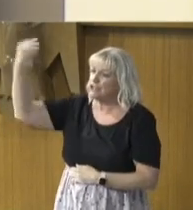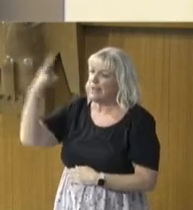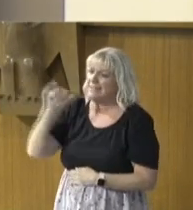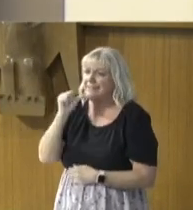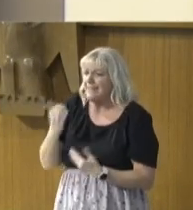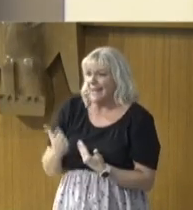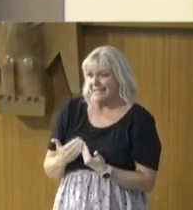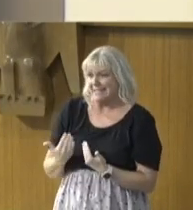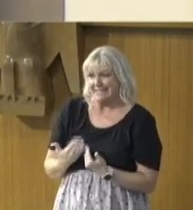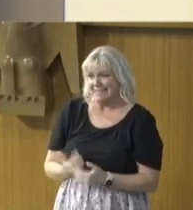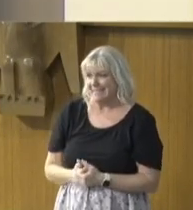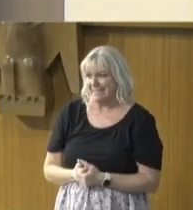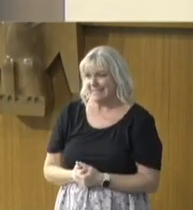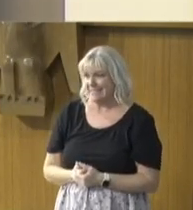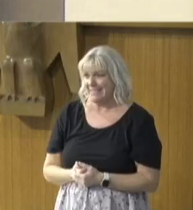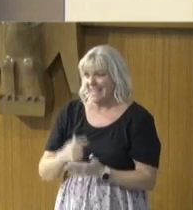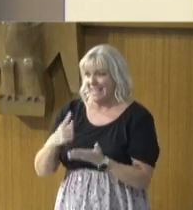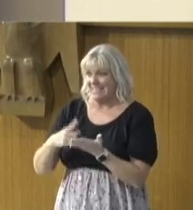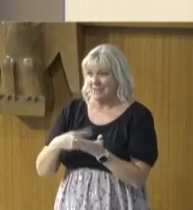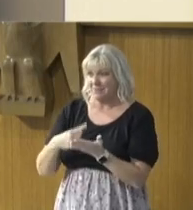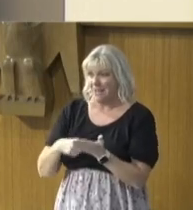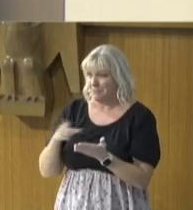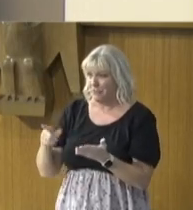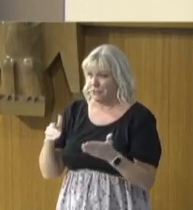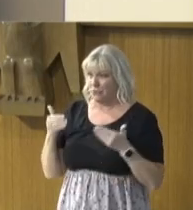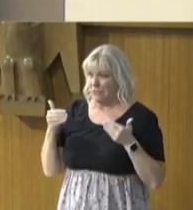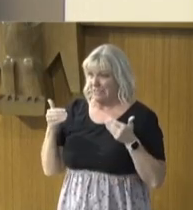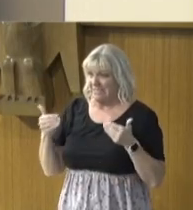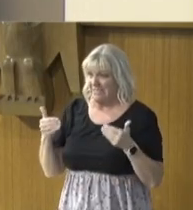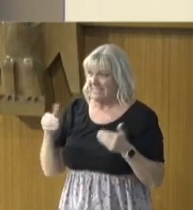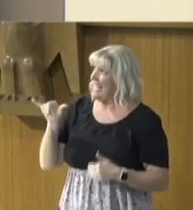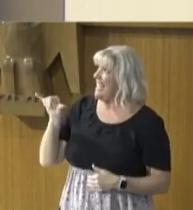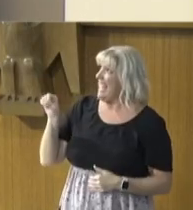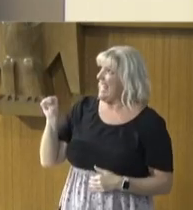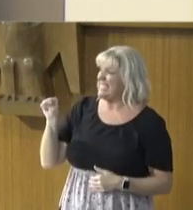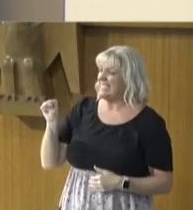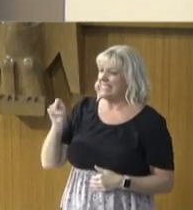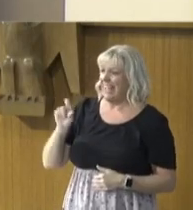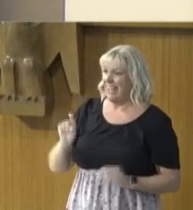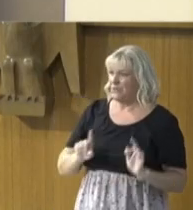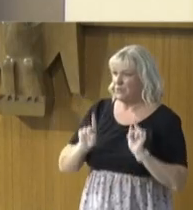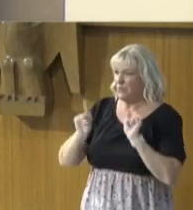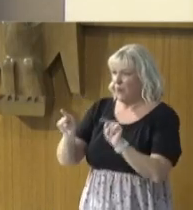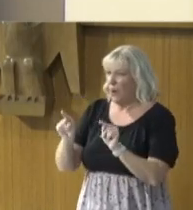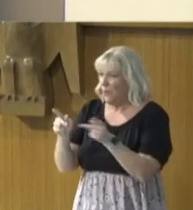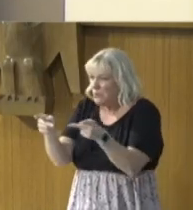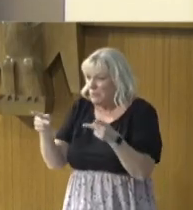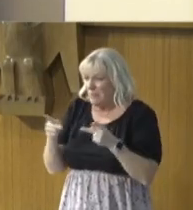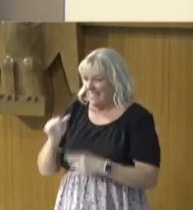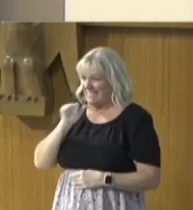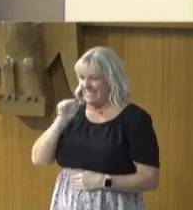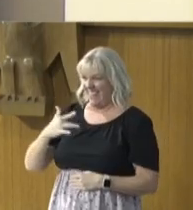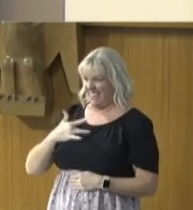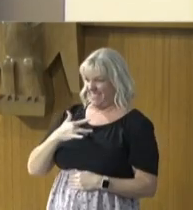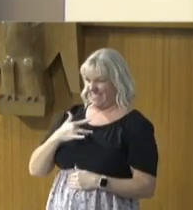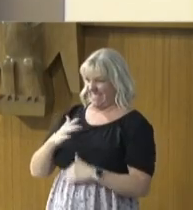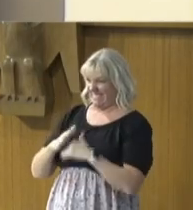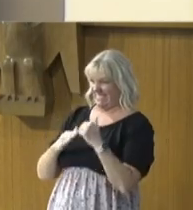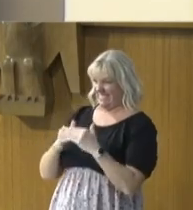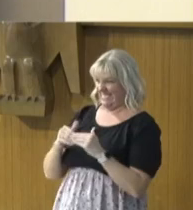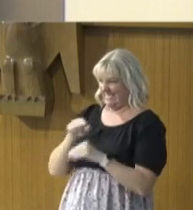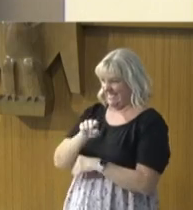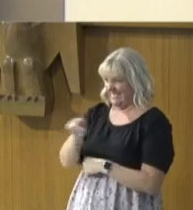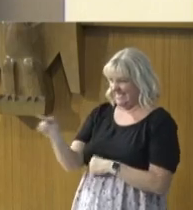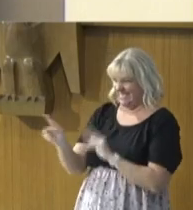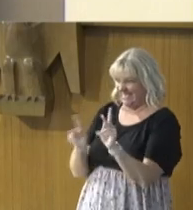when you realize saying yes will send you to Nineveh. And it's full of Ninevites.